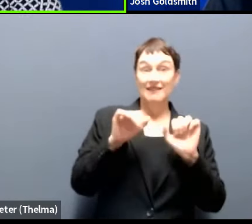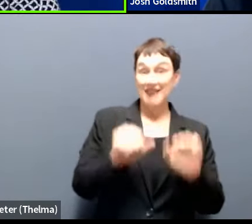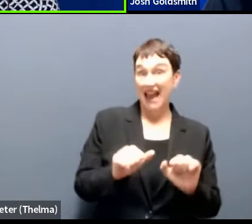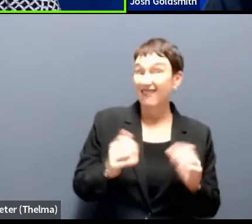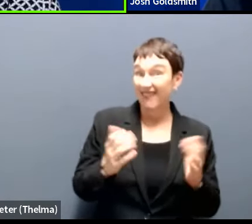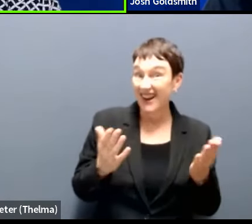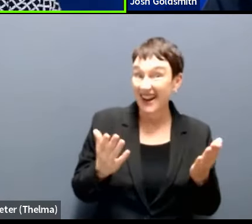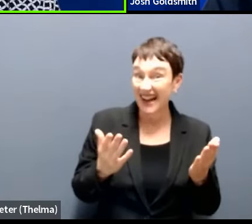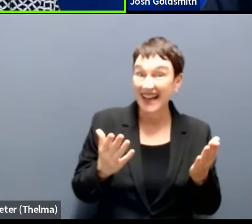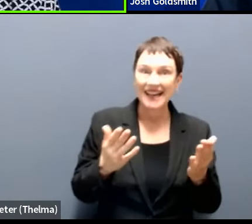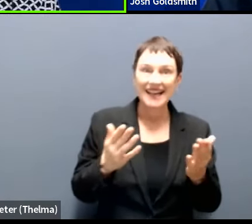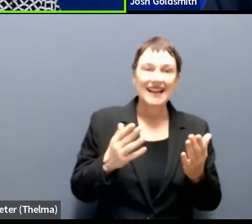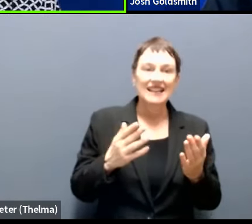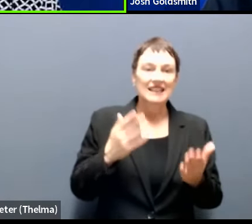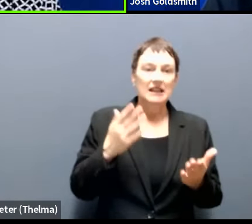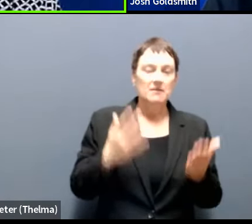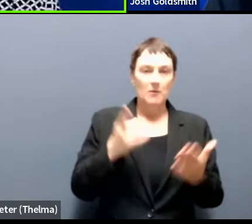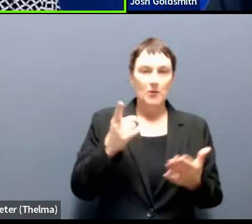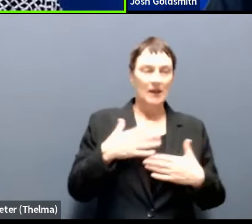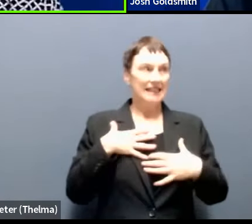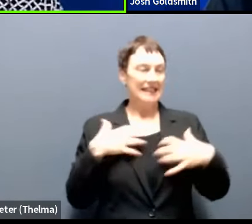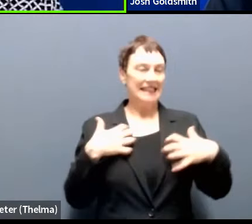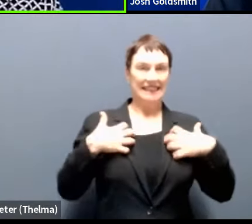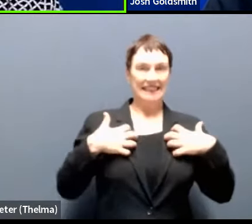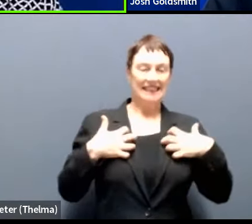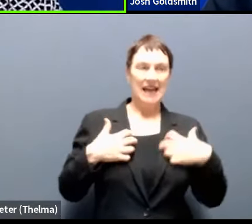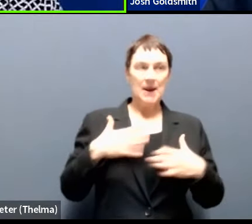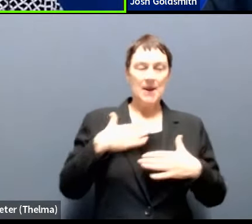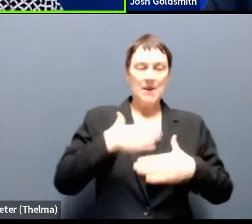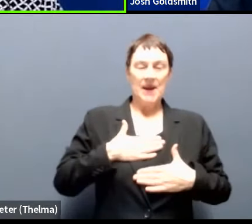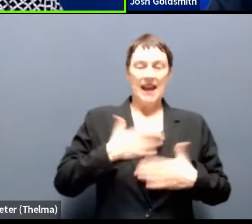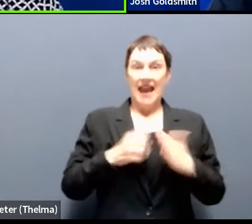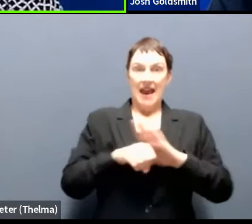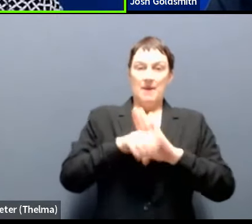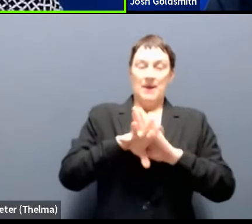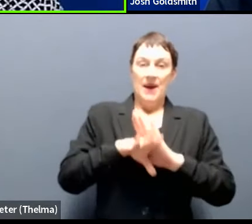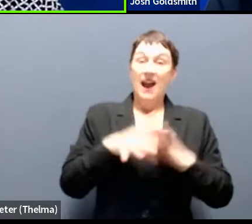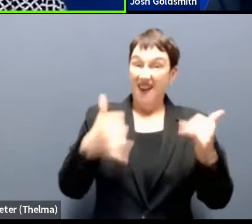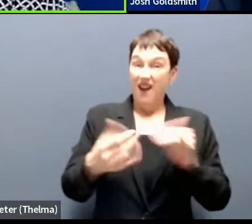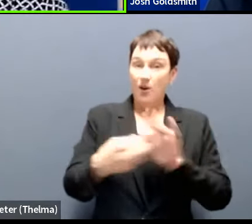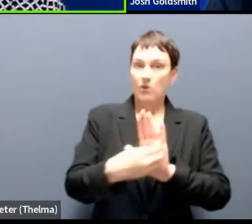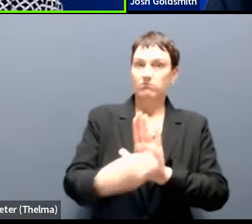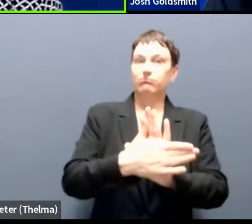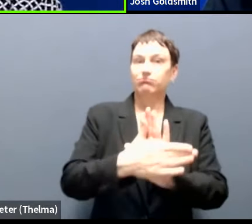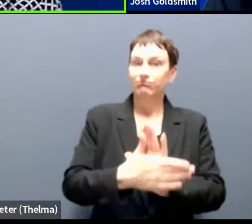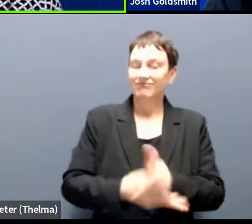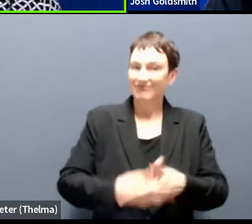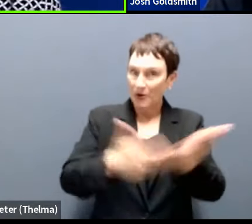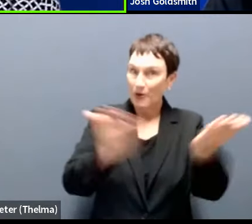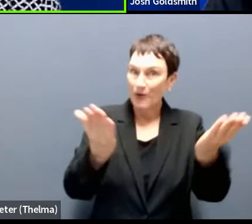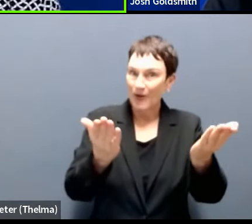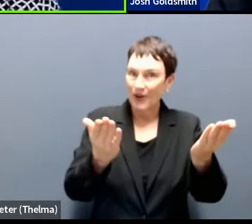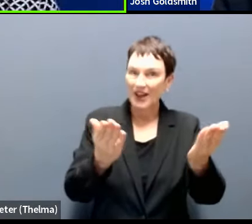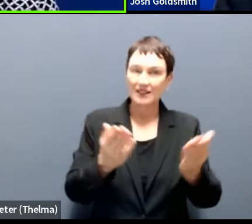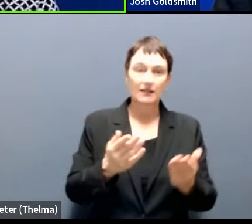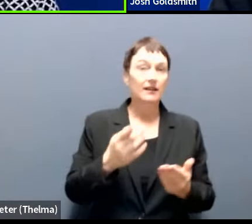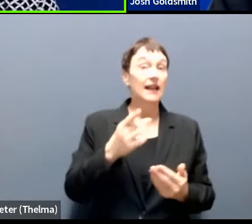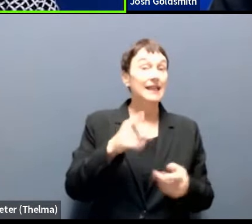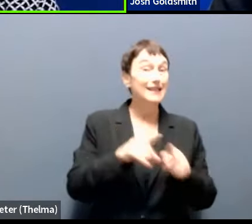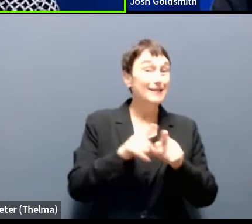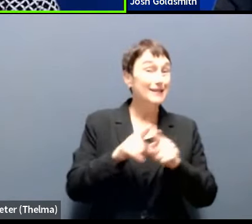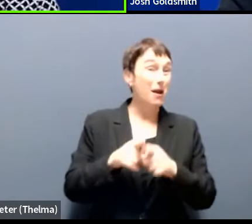waiting for the right time to post. And so this would be the right time to start posting. Of course, post every day. You